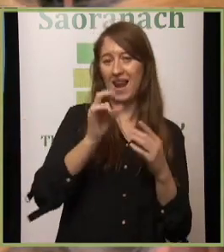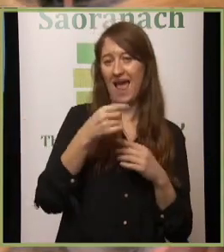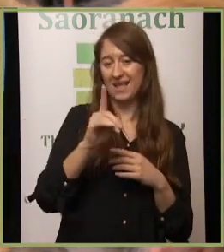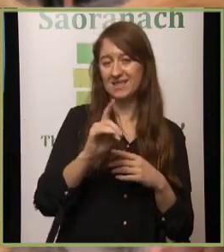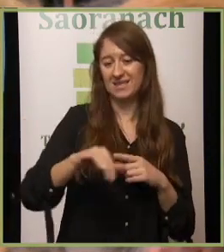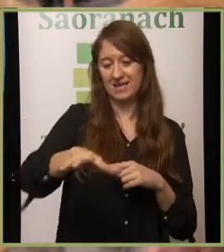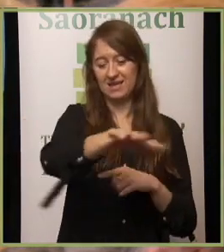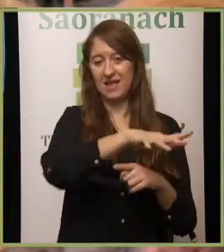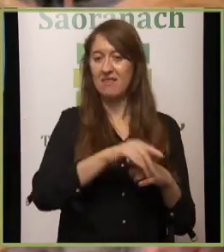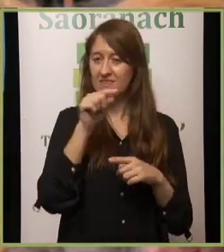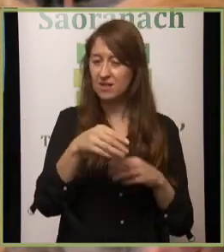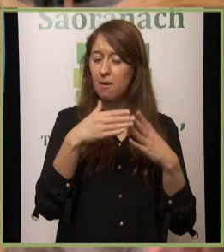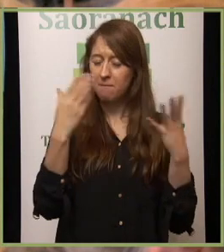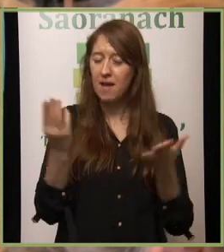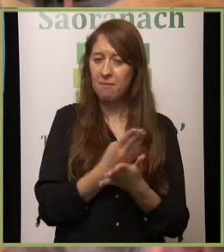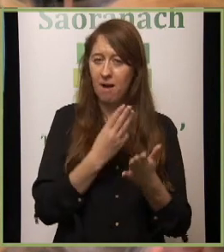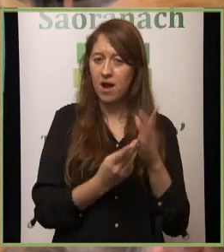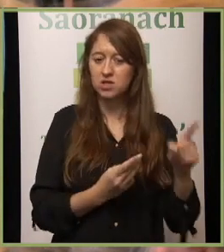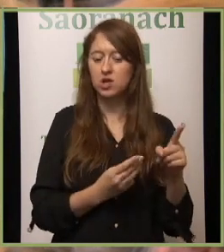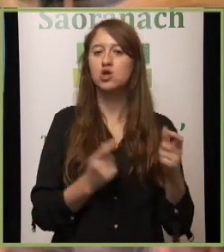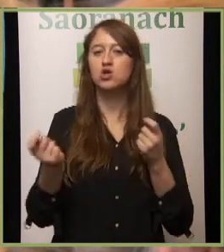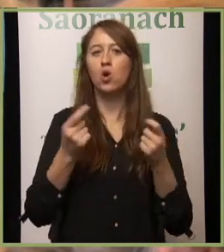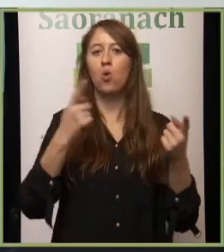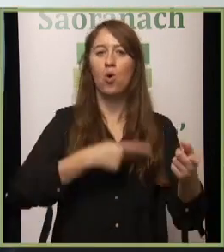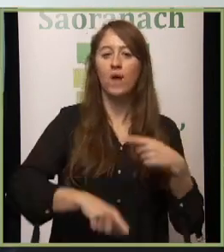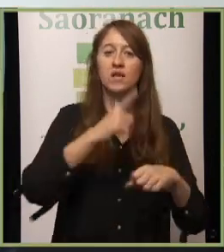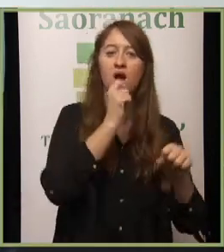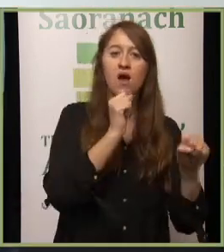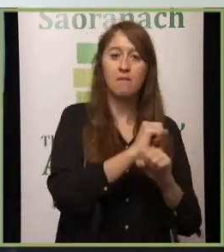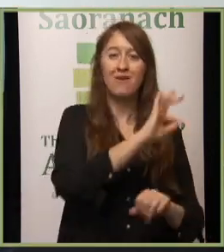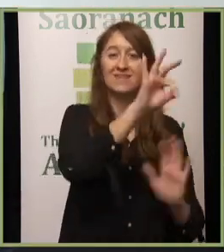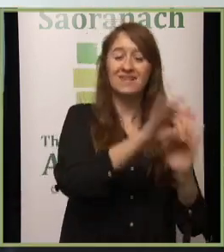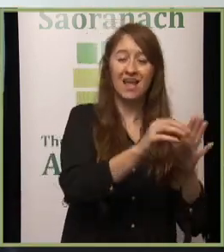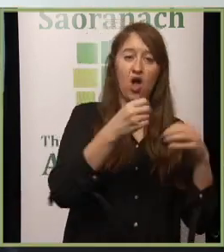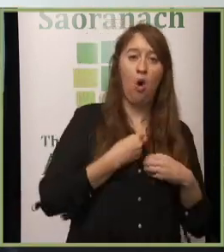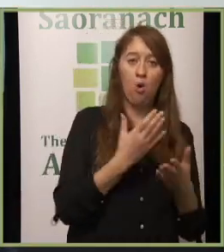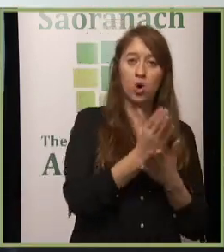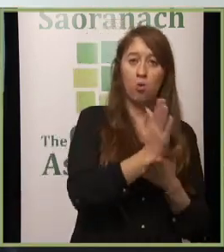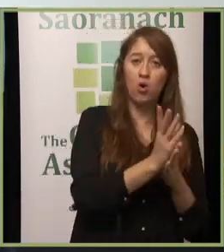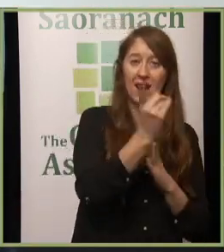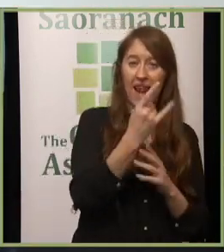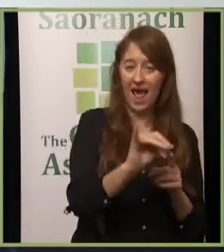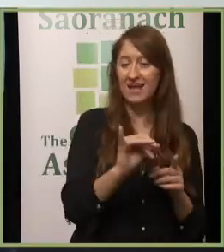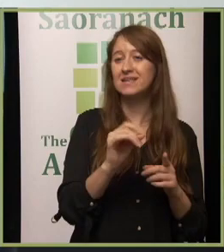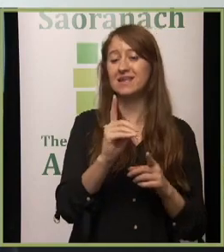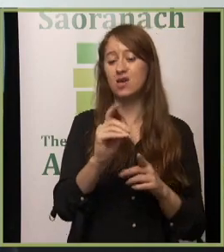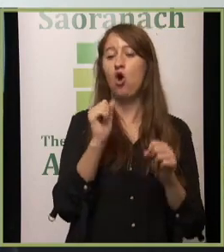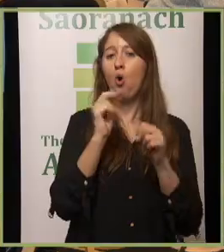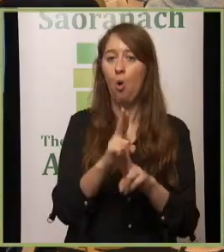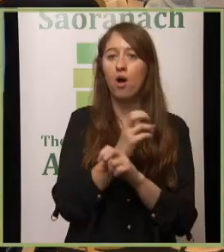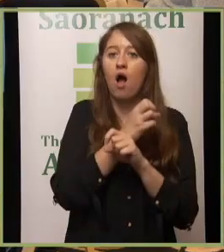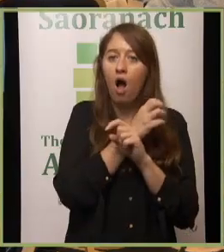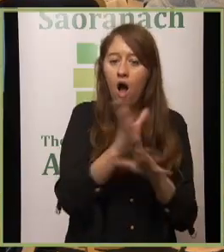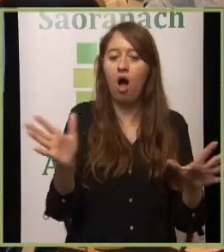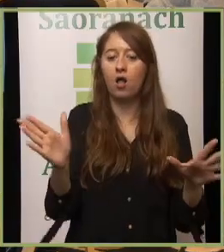about the state-owned woodlands or woodlands in general? So just focusing on new there, Cathal, if you can just focus on new.